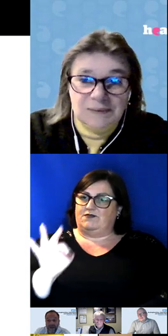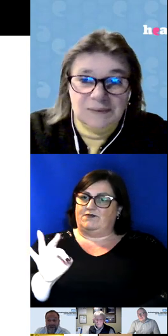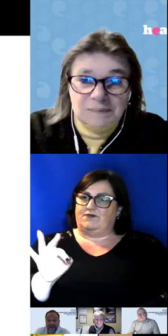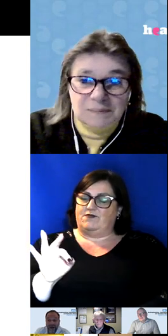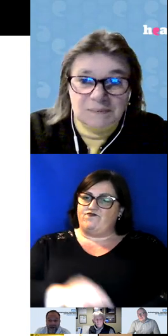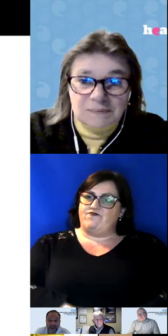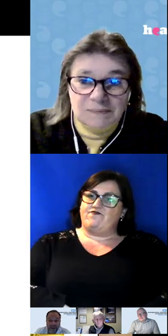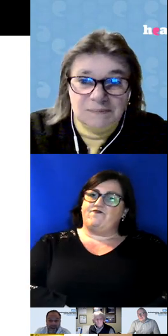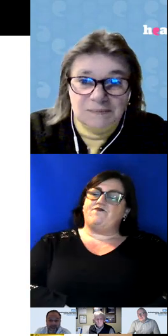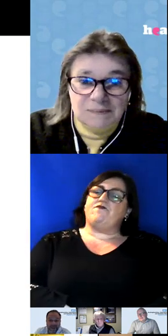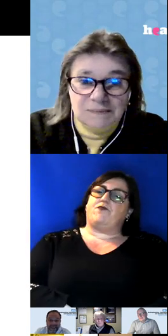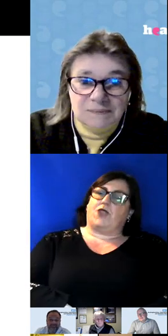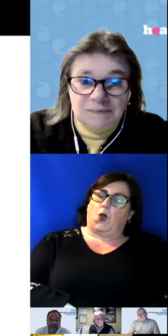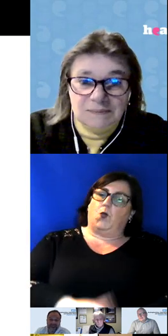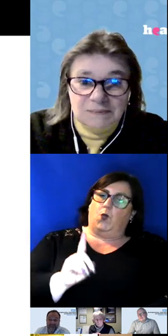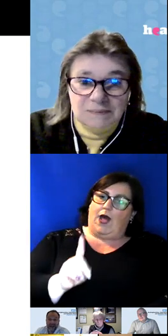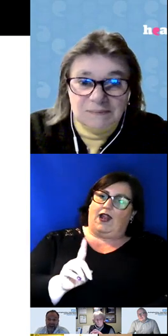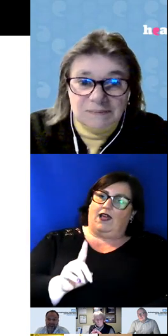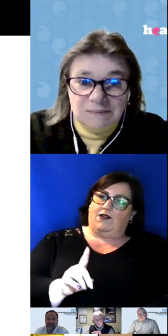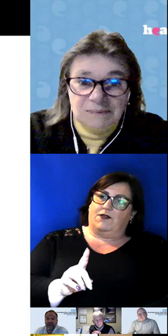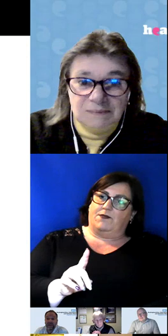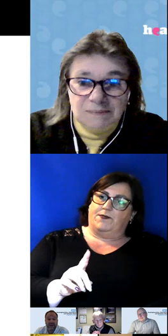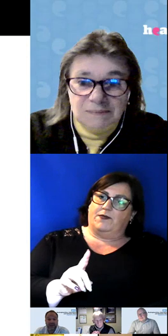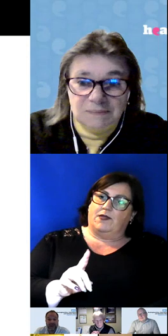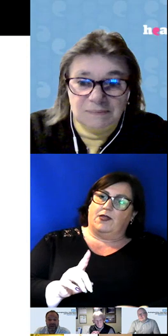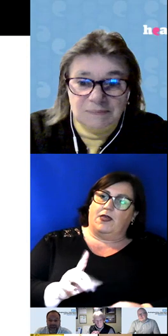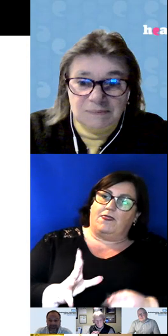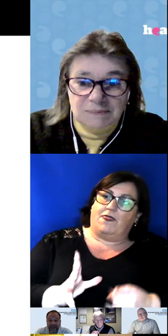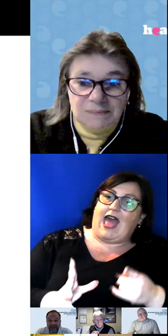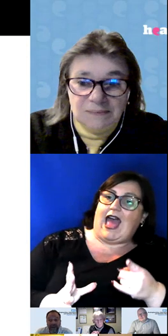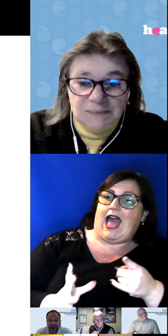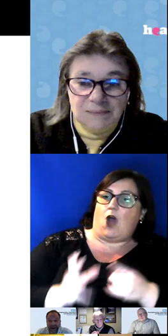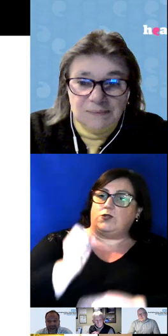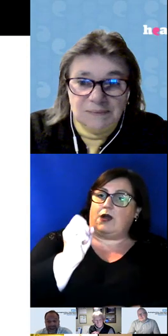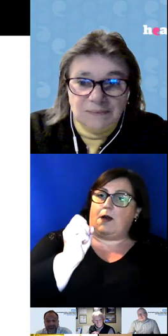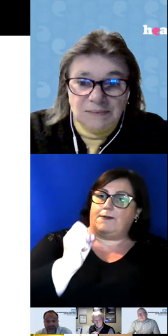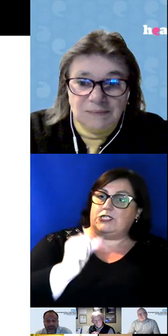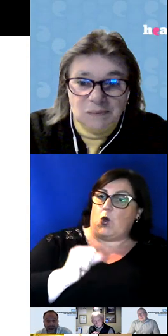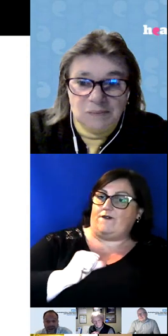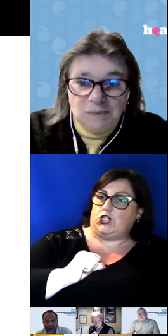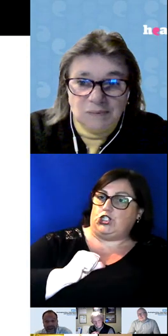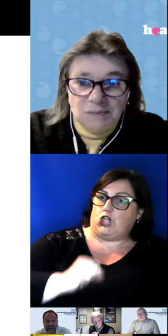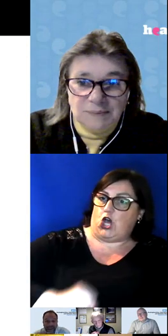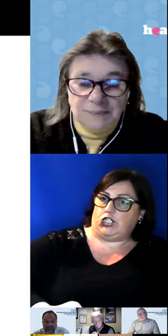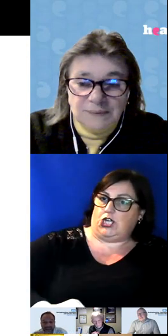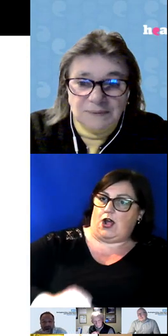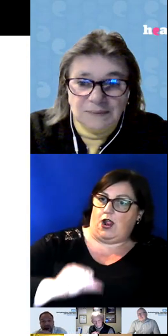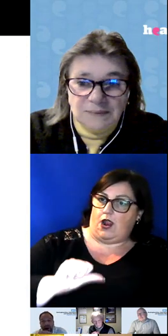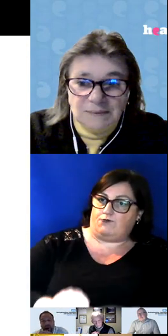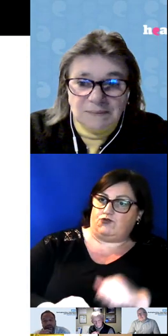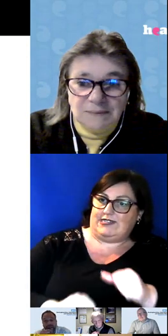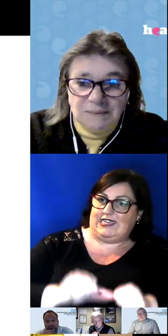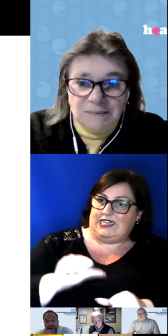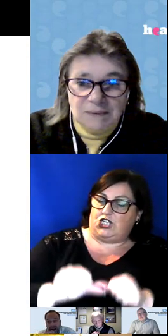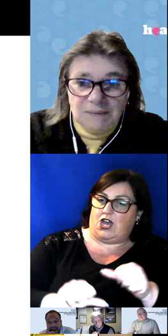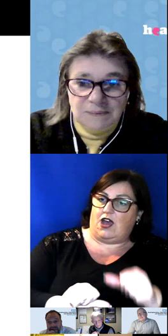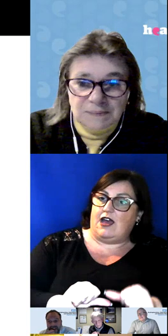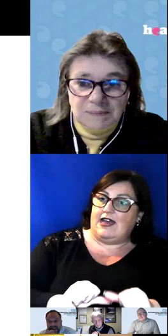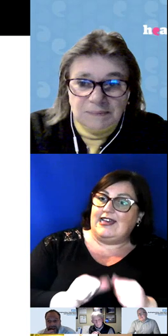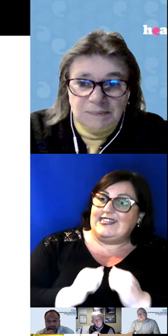I think, Chris, the outcomes for surgical procedures is a valid one to raise. I think within the document, I do think there is quite a lot